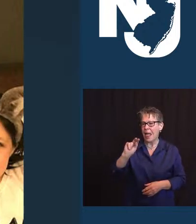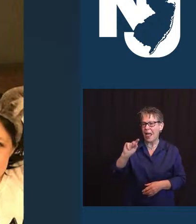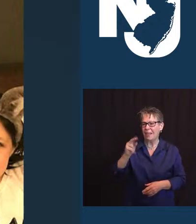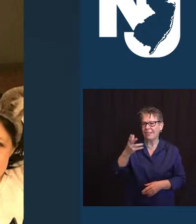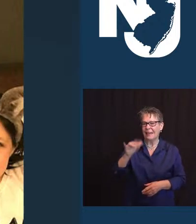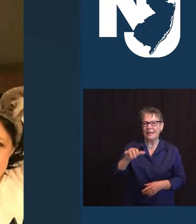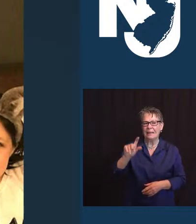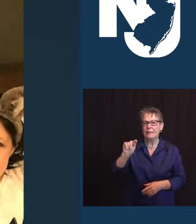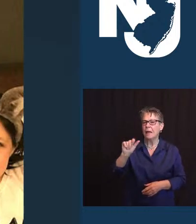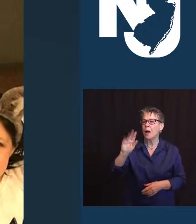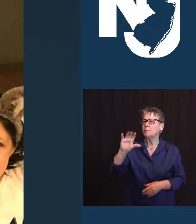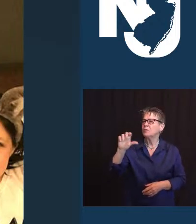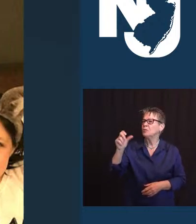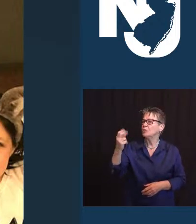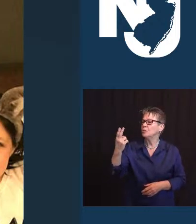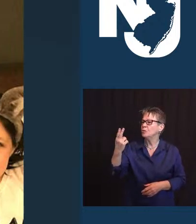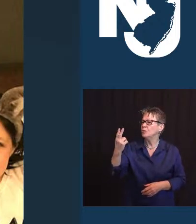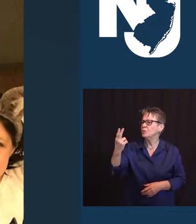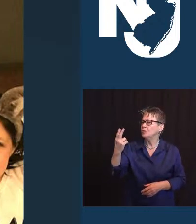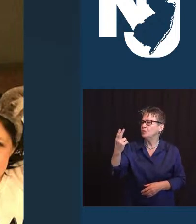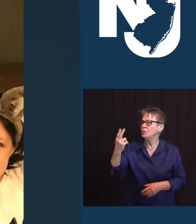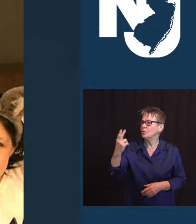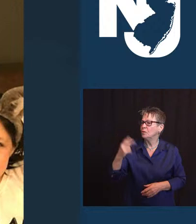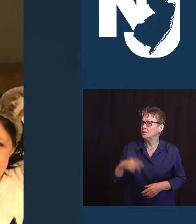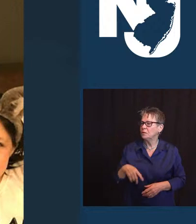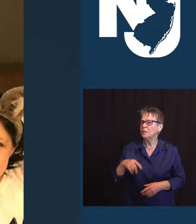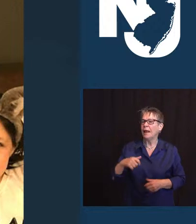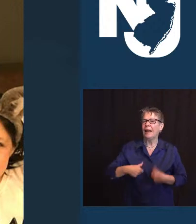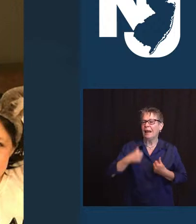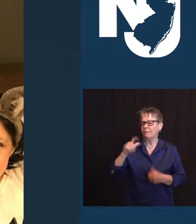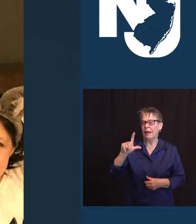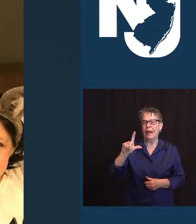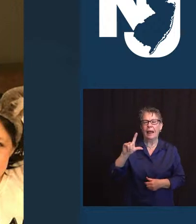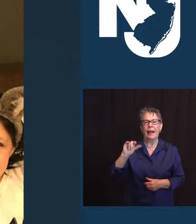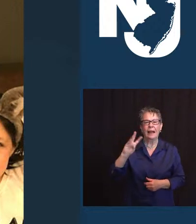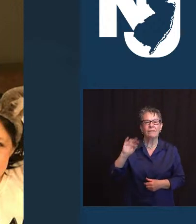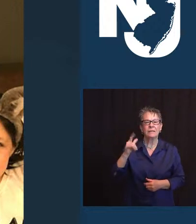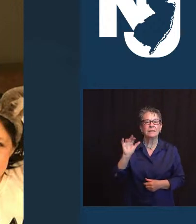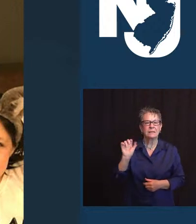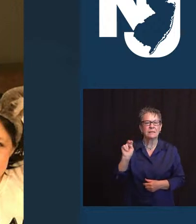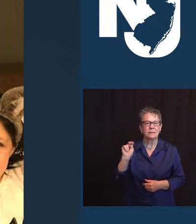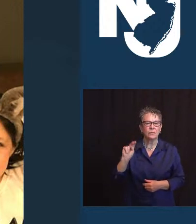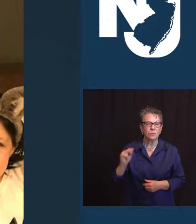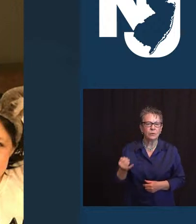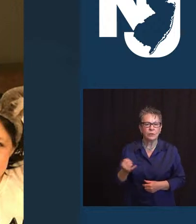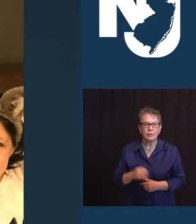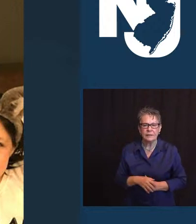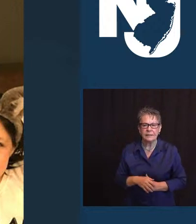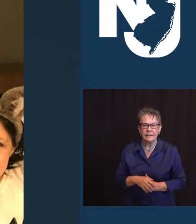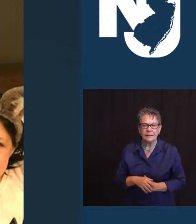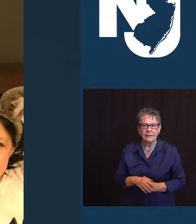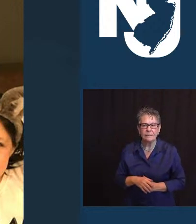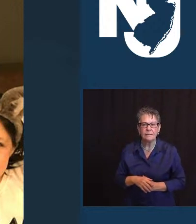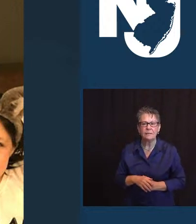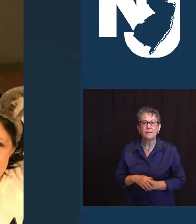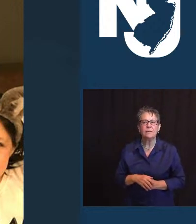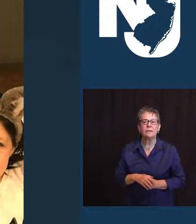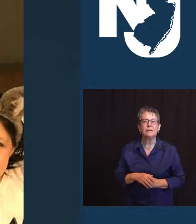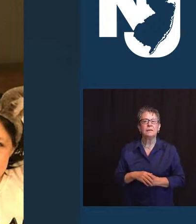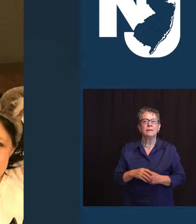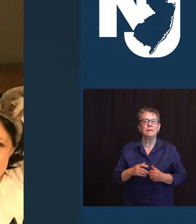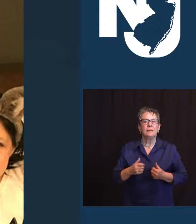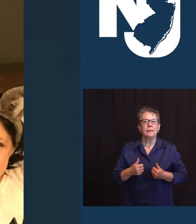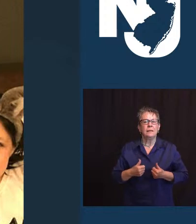native of Livingston and a former resident of Newark. Anthony had spent the last 30 years in Cranford. He was a Rutgers